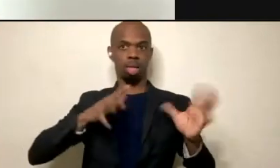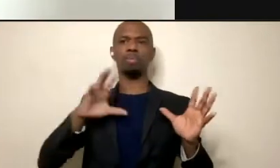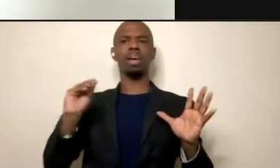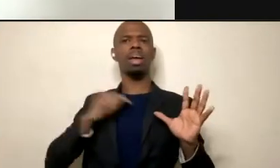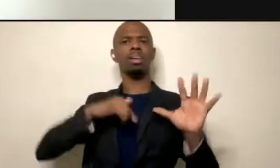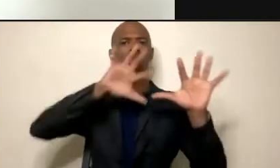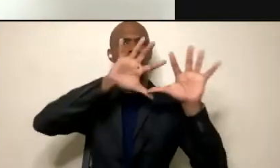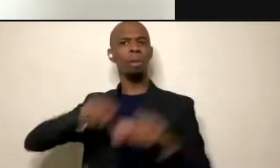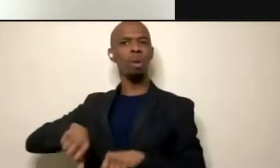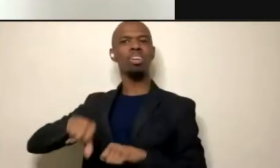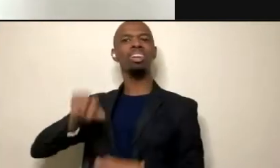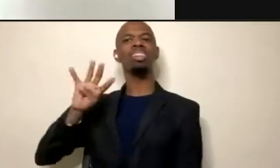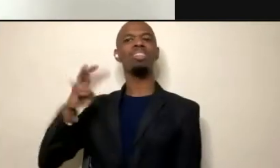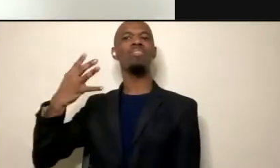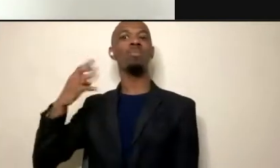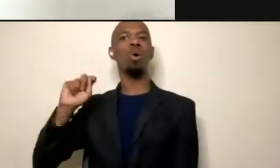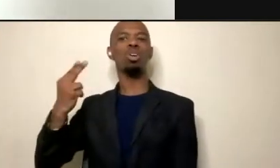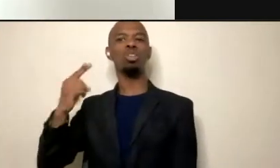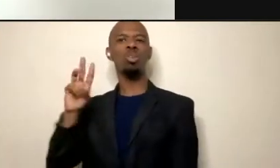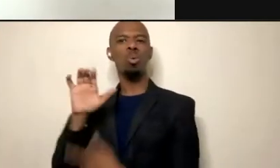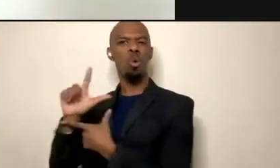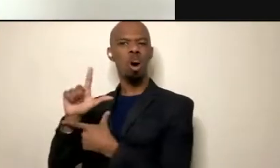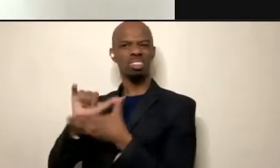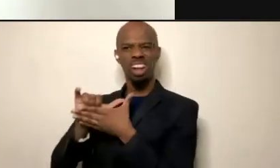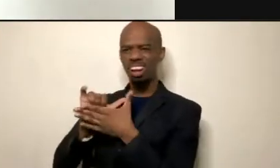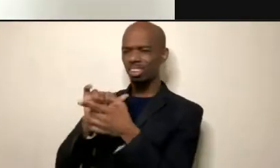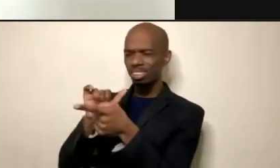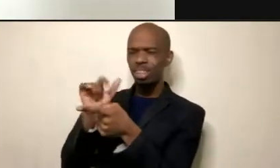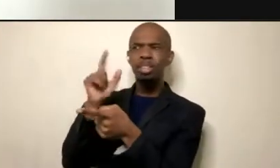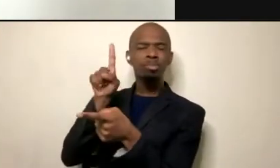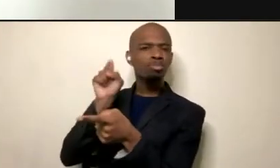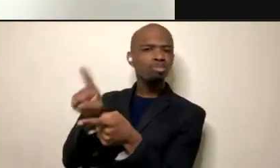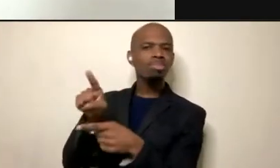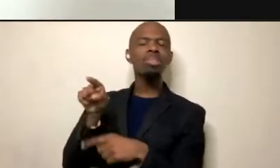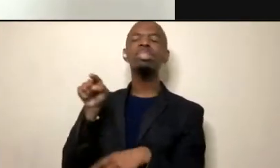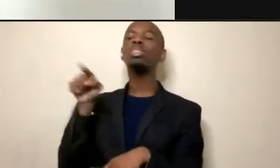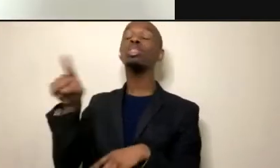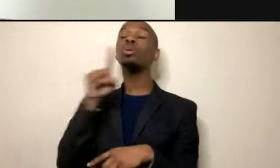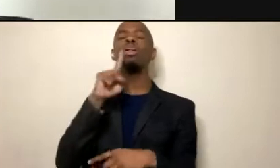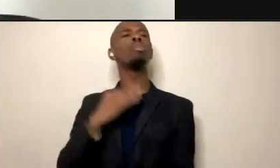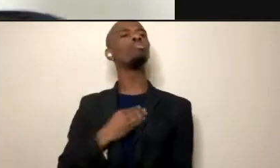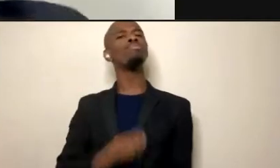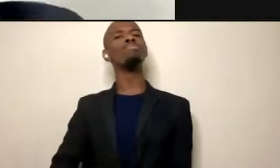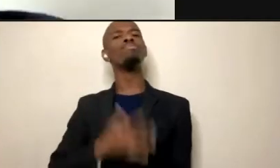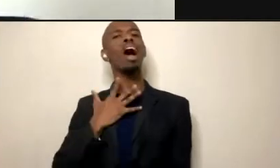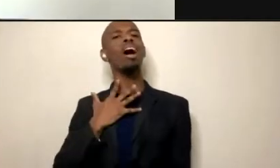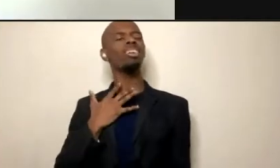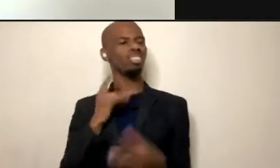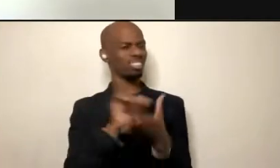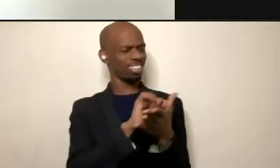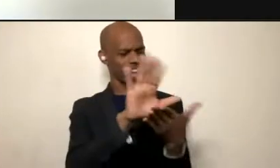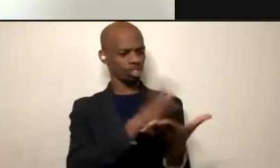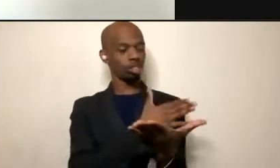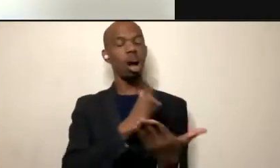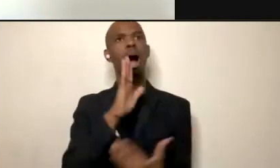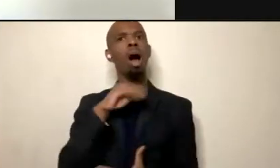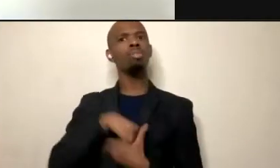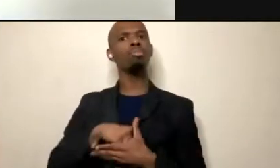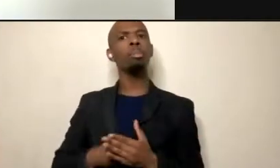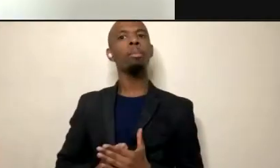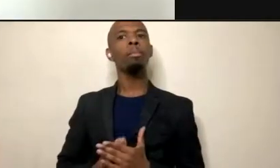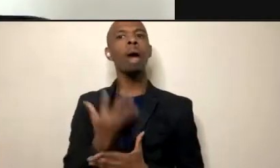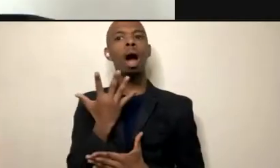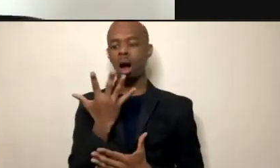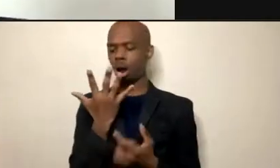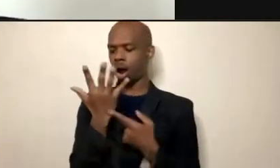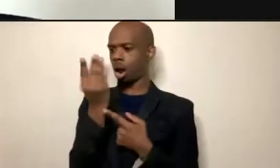Were you just inspired to kind of like, with that song, did it just kind of come up with you like, oh wow, this is where I'm gonna